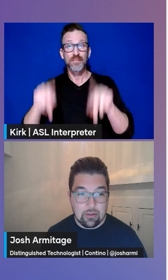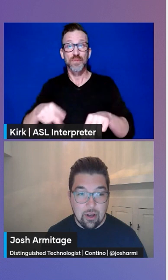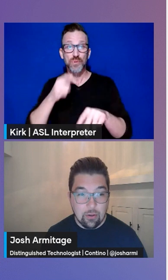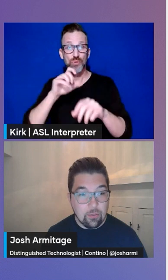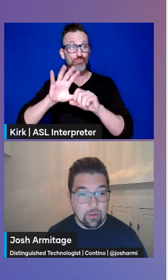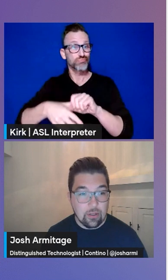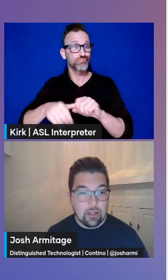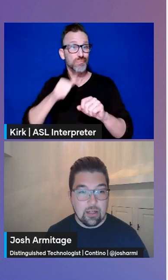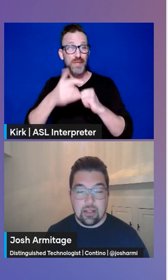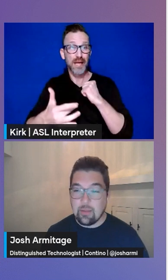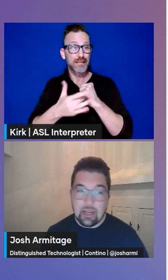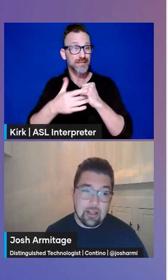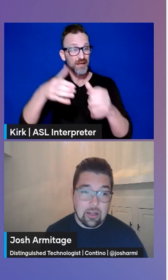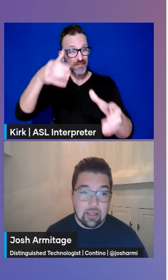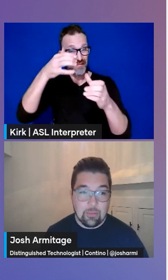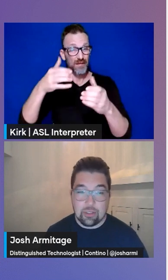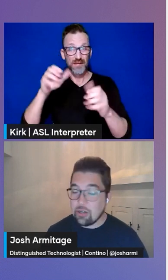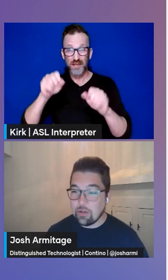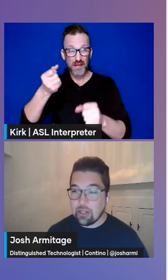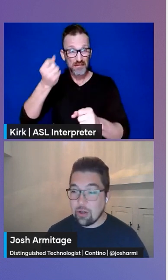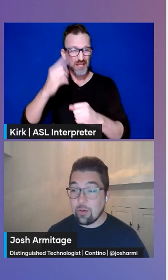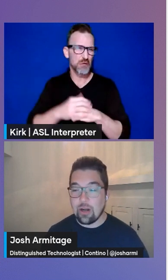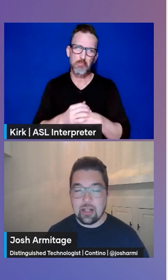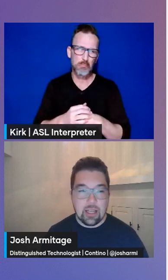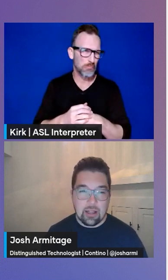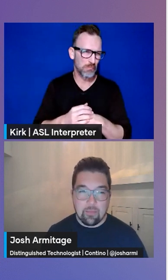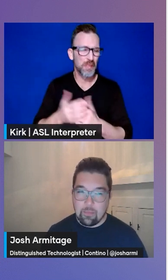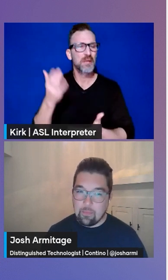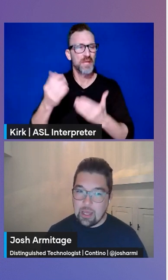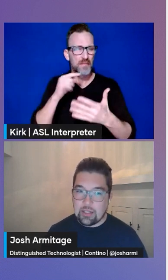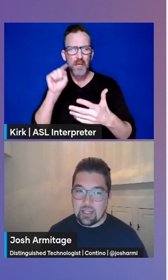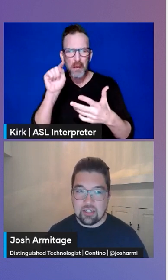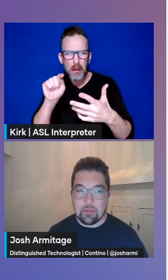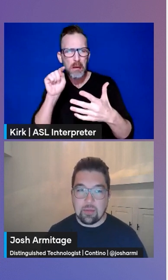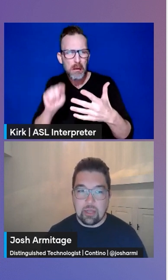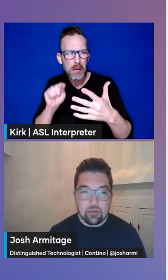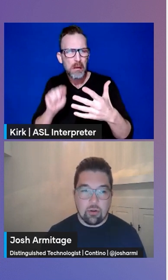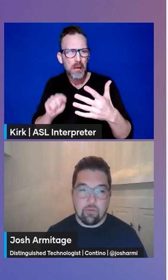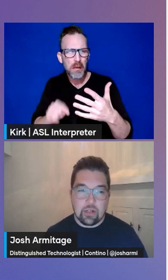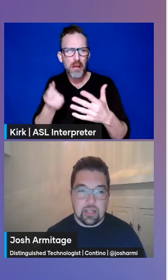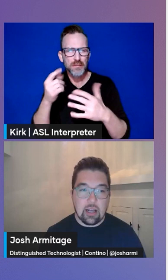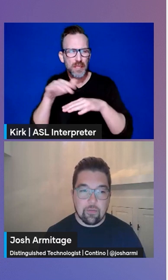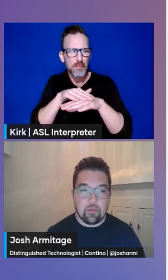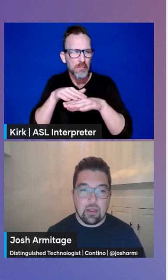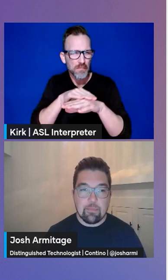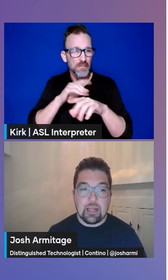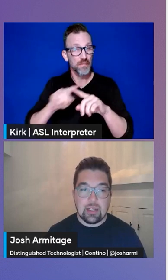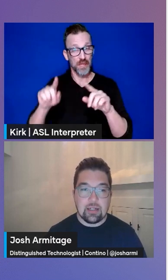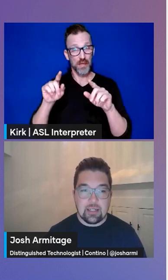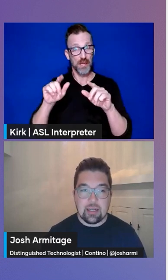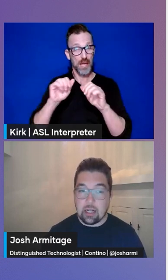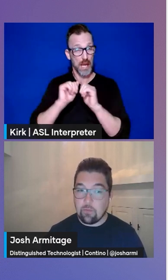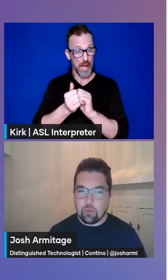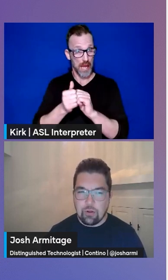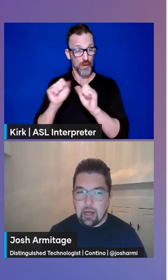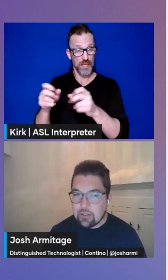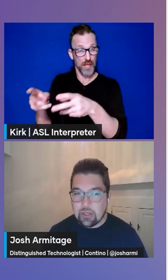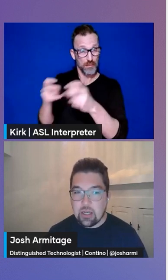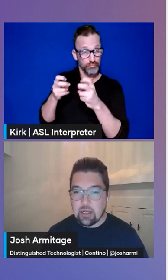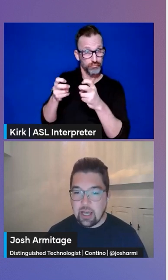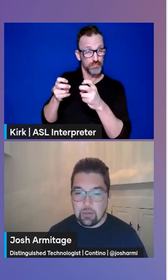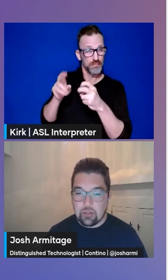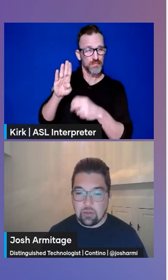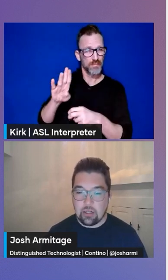100% no. They might get lucky, but generally no, right? Is there something we can do if we take from the BED kind of